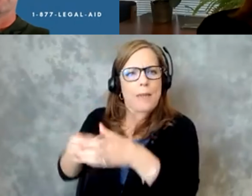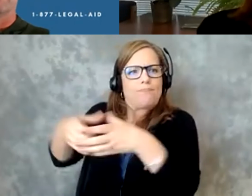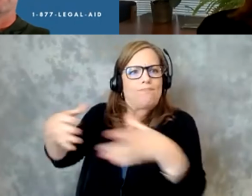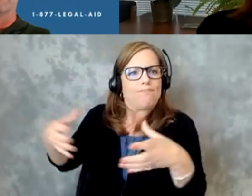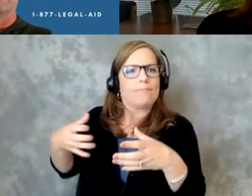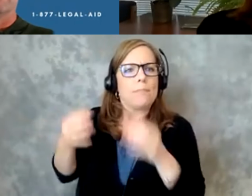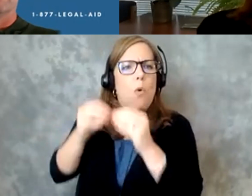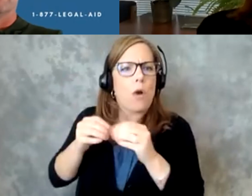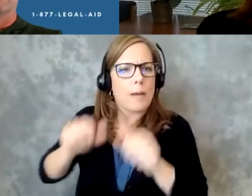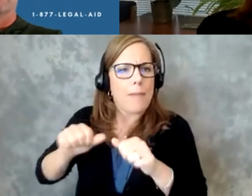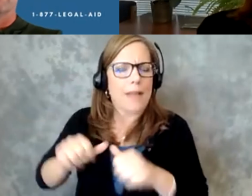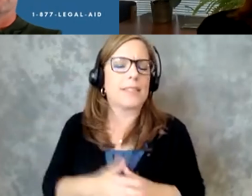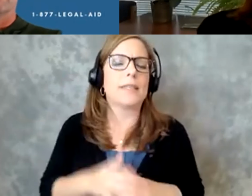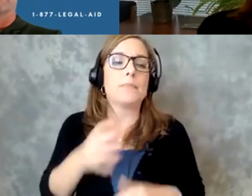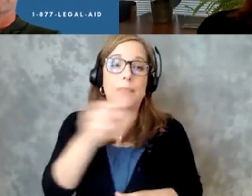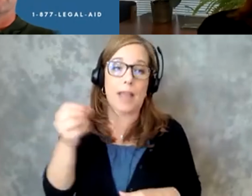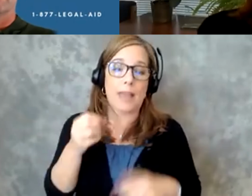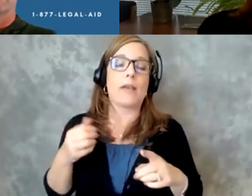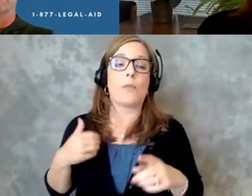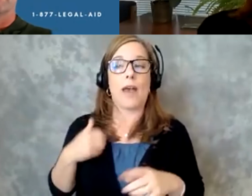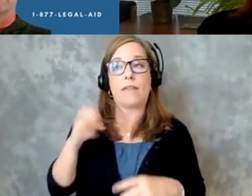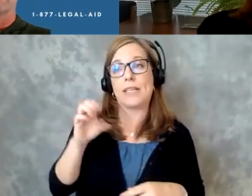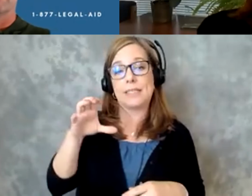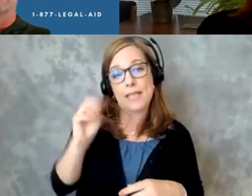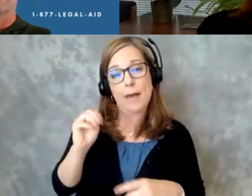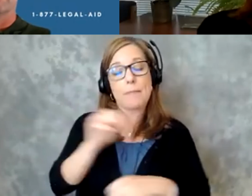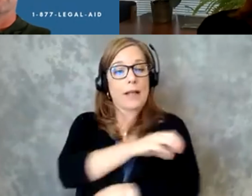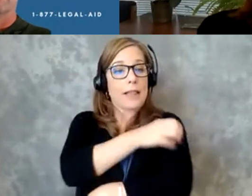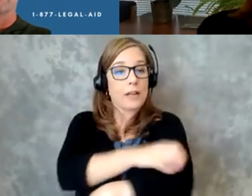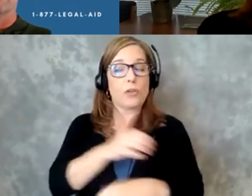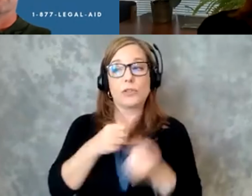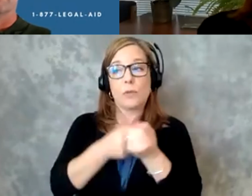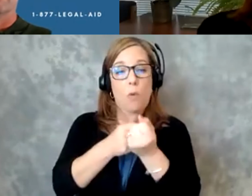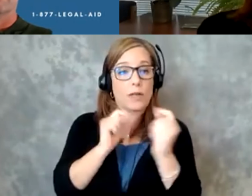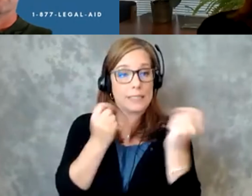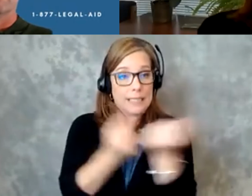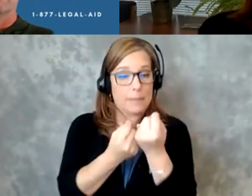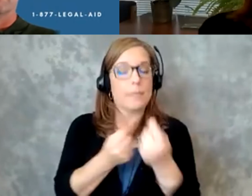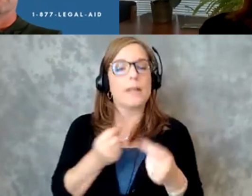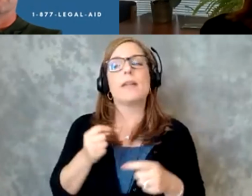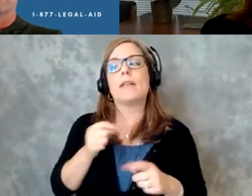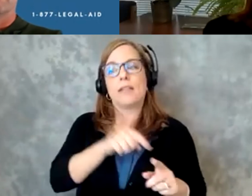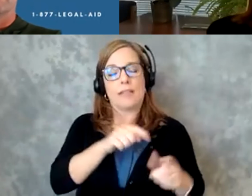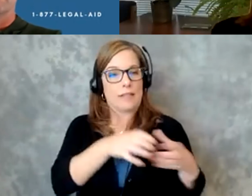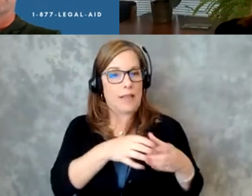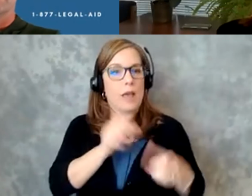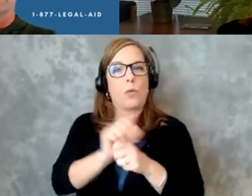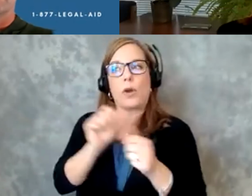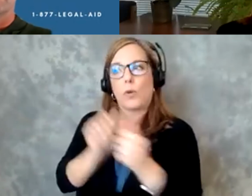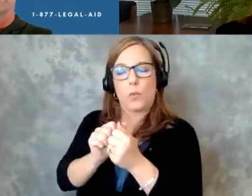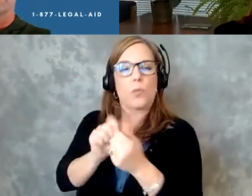working, we have an ECM clinical support team that are working one-on-one with the existing contracted